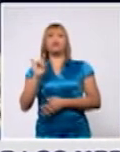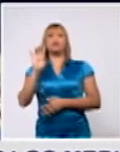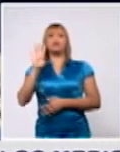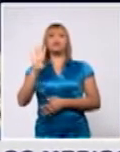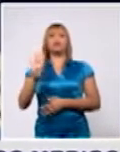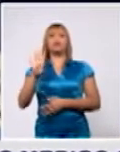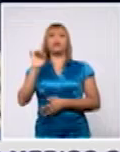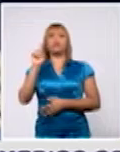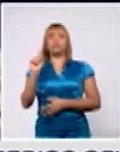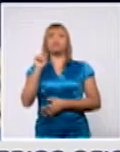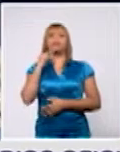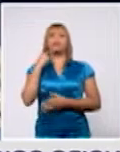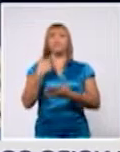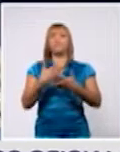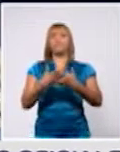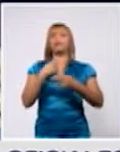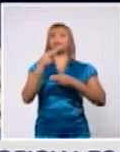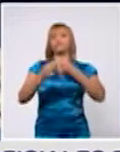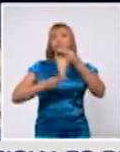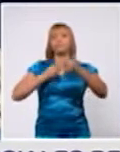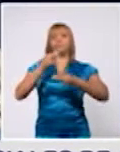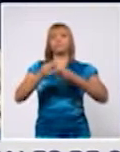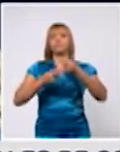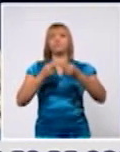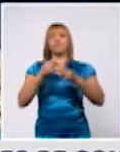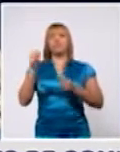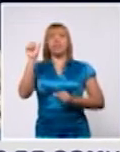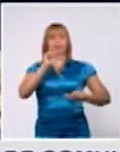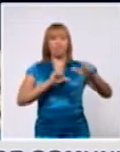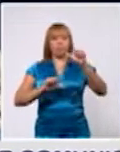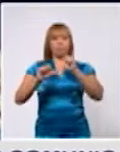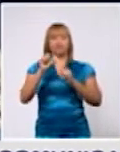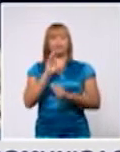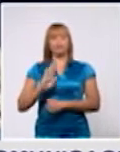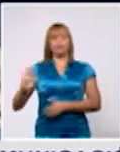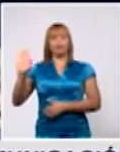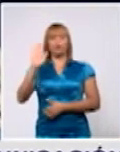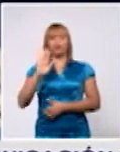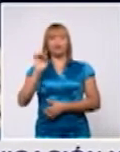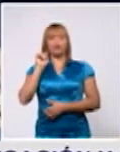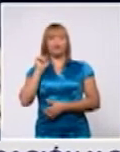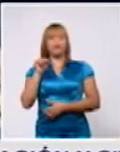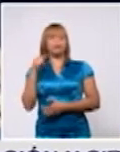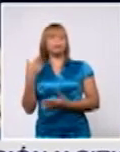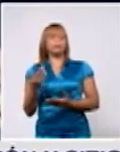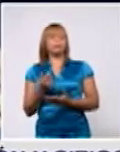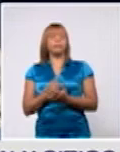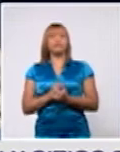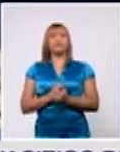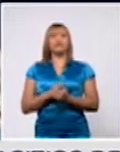were processed thus far, a number that should increase over coming days.